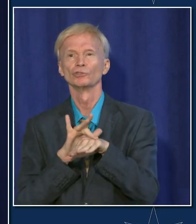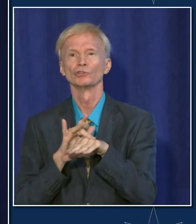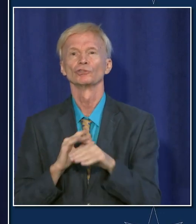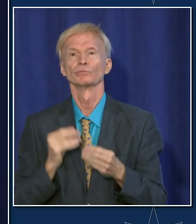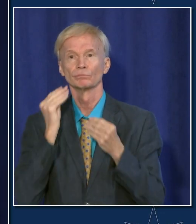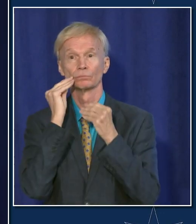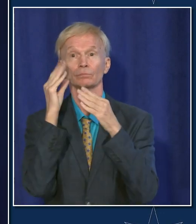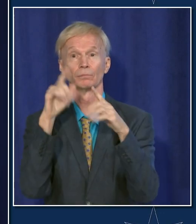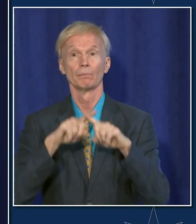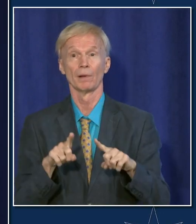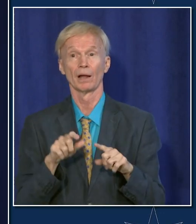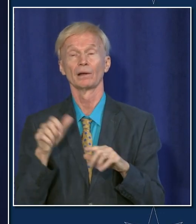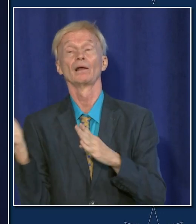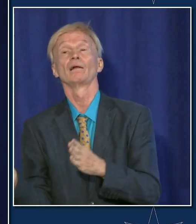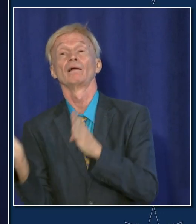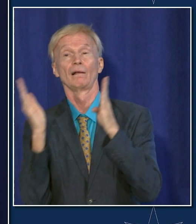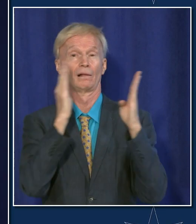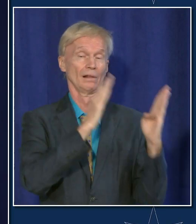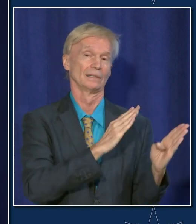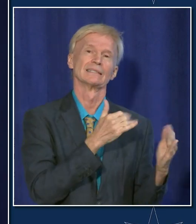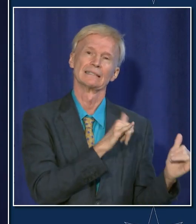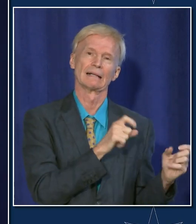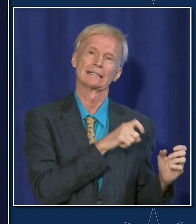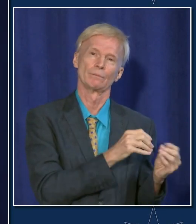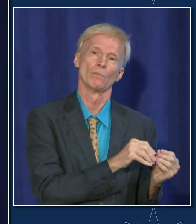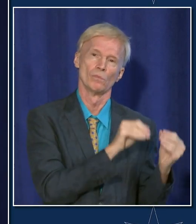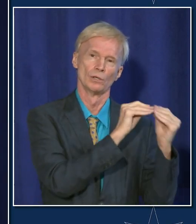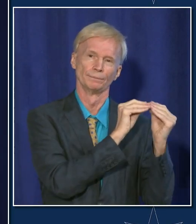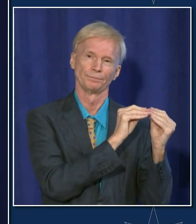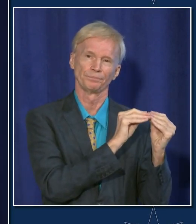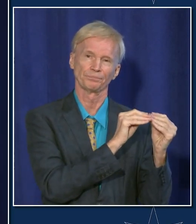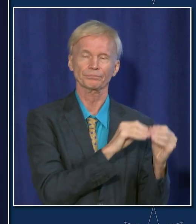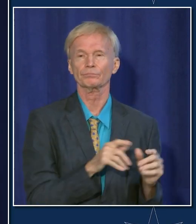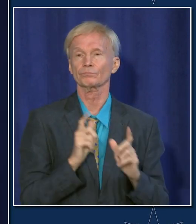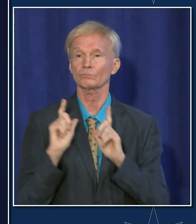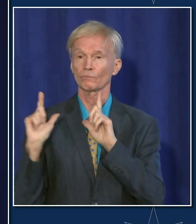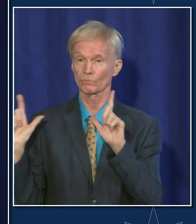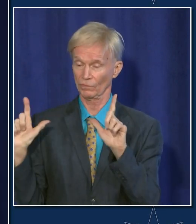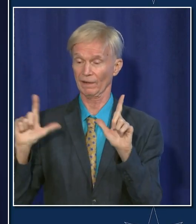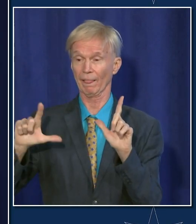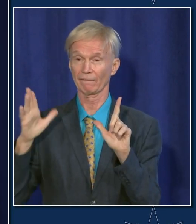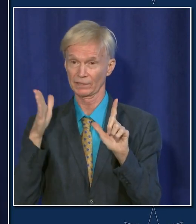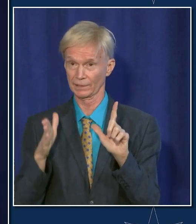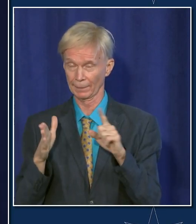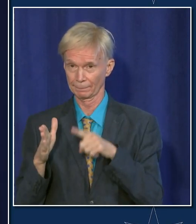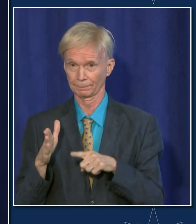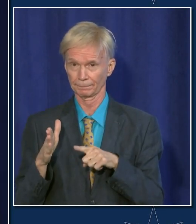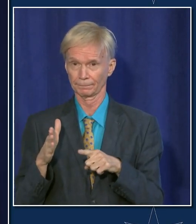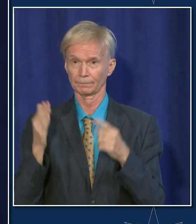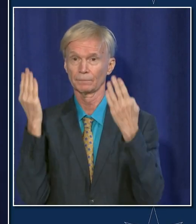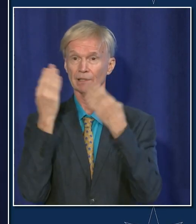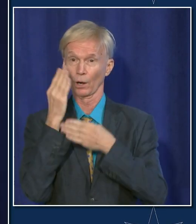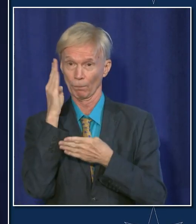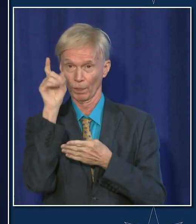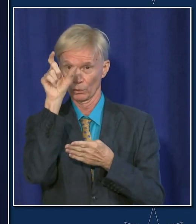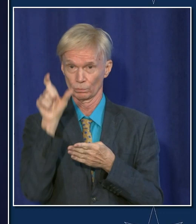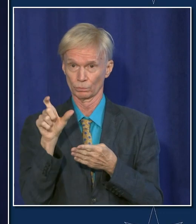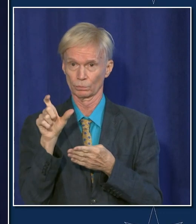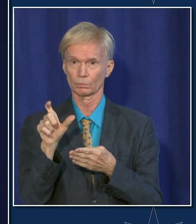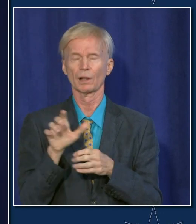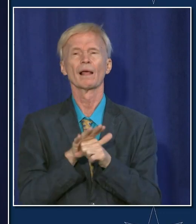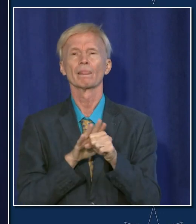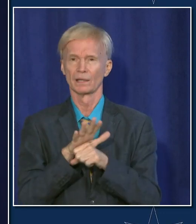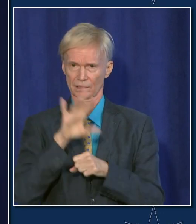the other end of the spectrum, we still have a ways to go. So on the left here, the areas shaded in blue, at